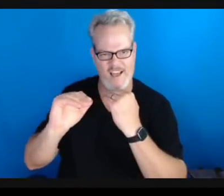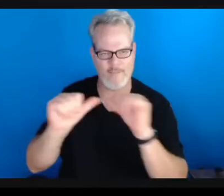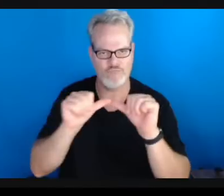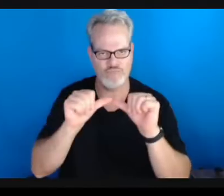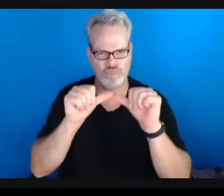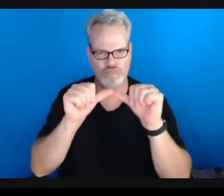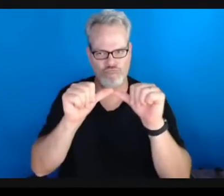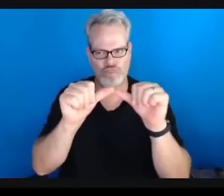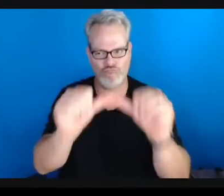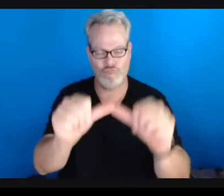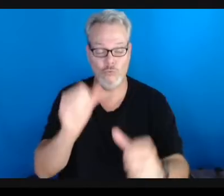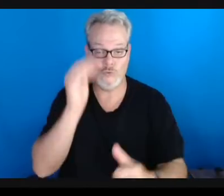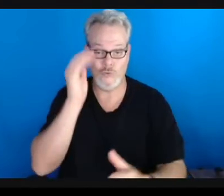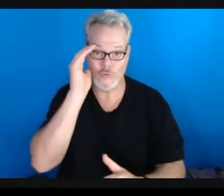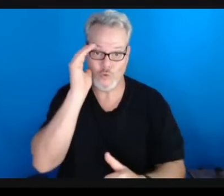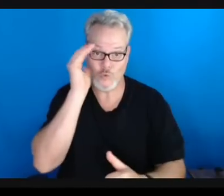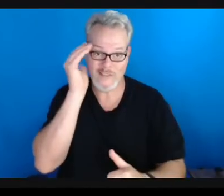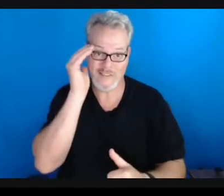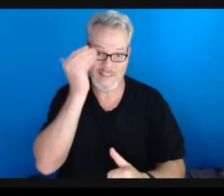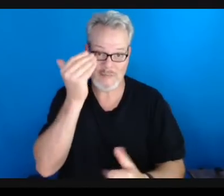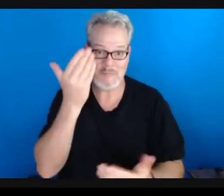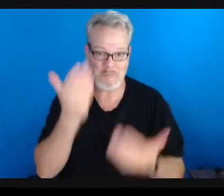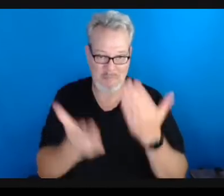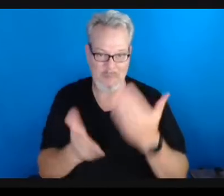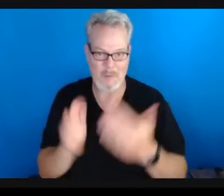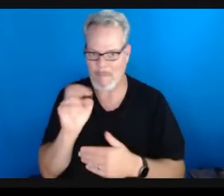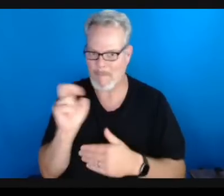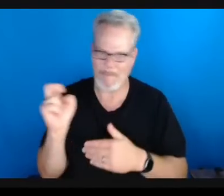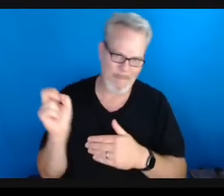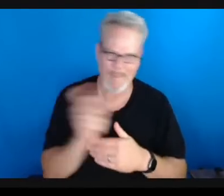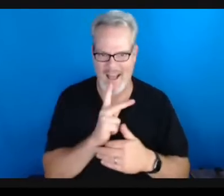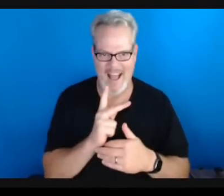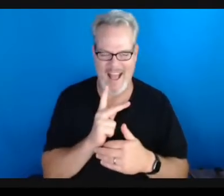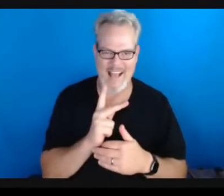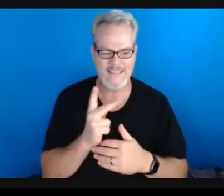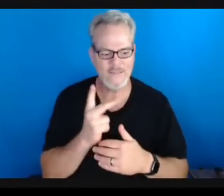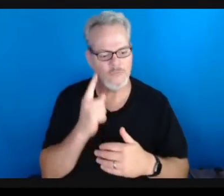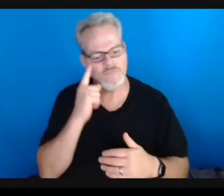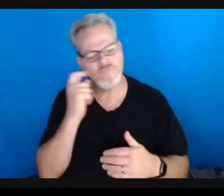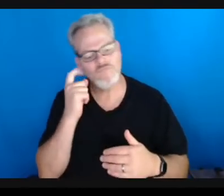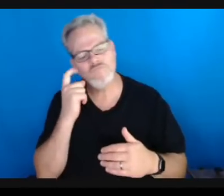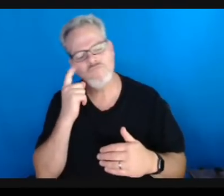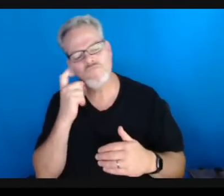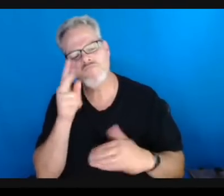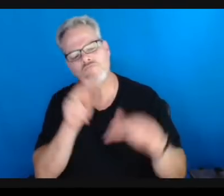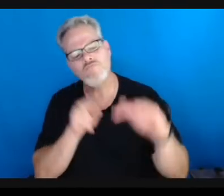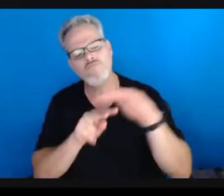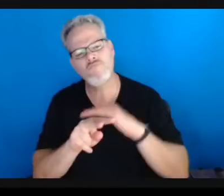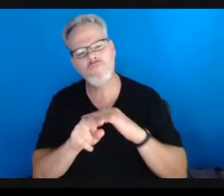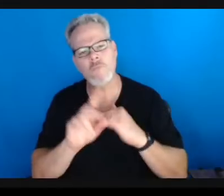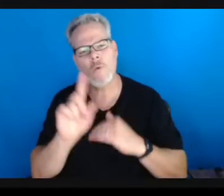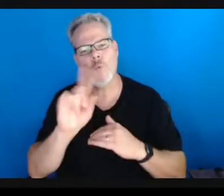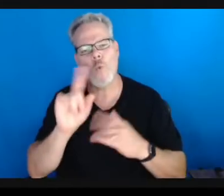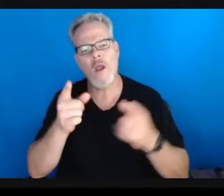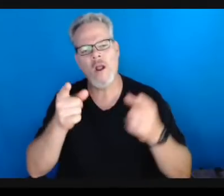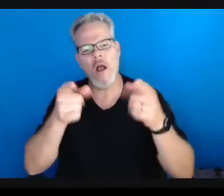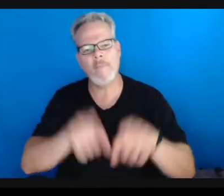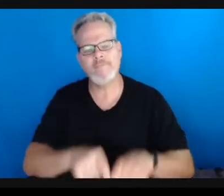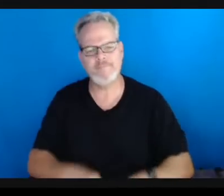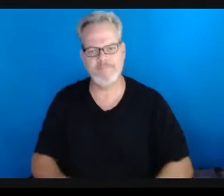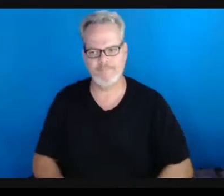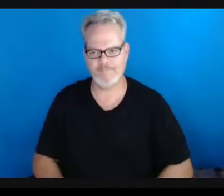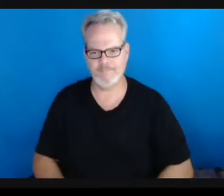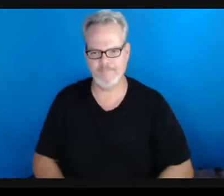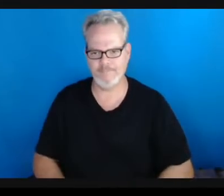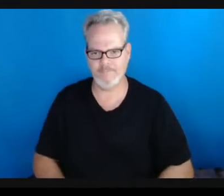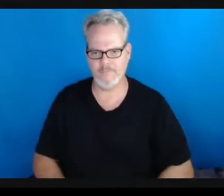it seems like we should be back on pace to where we can anticipate where these cycles will occur. And with